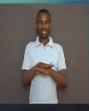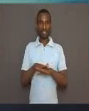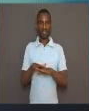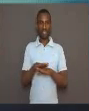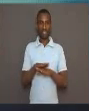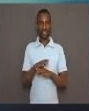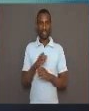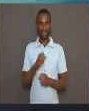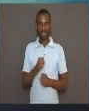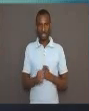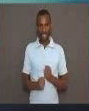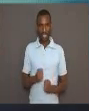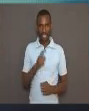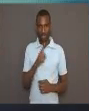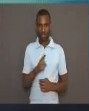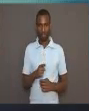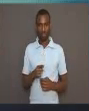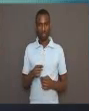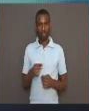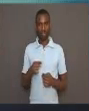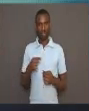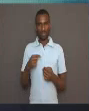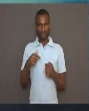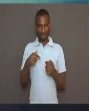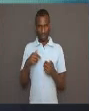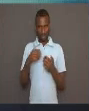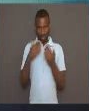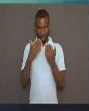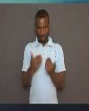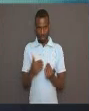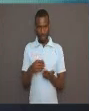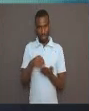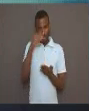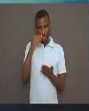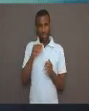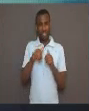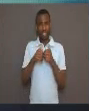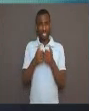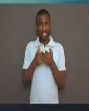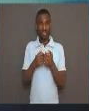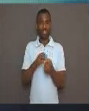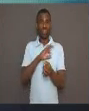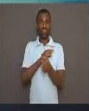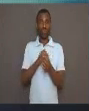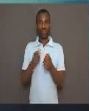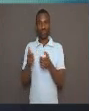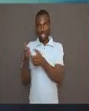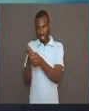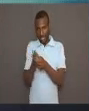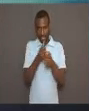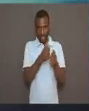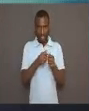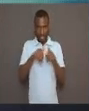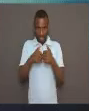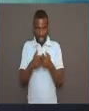will learn how forces of attraction cause surface tension and capillary